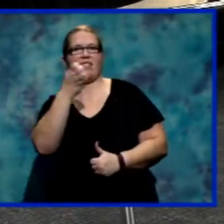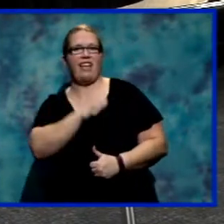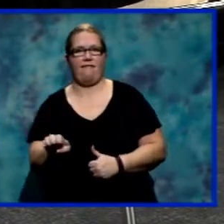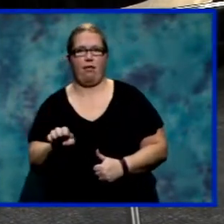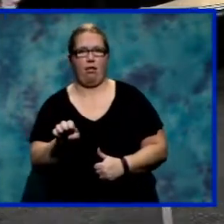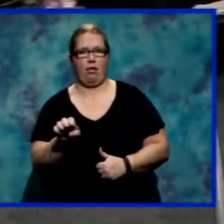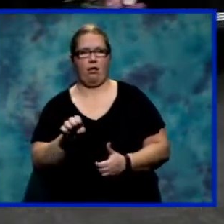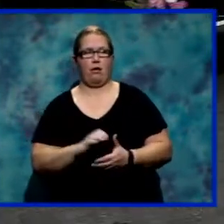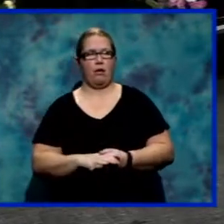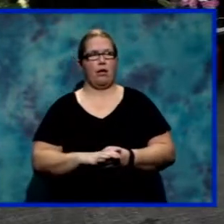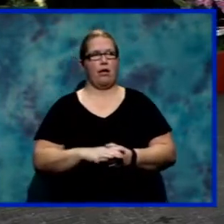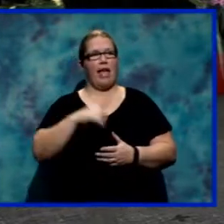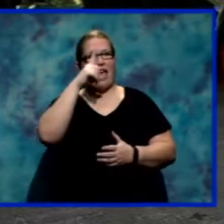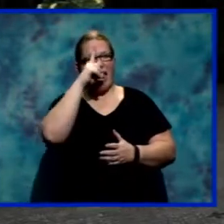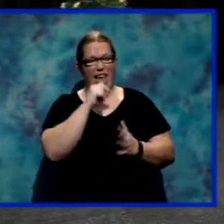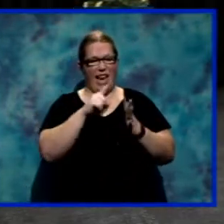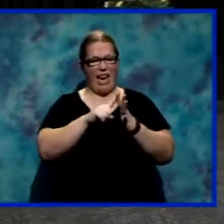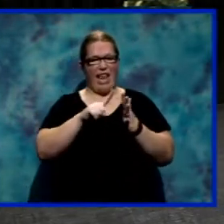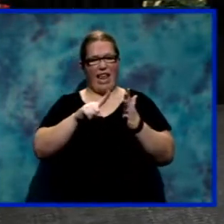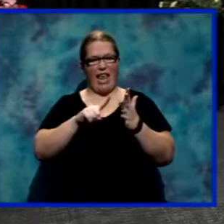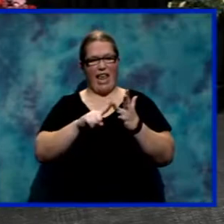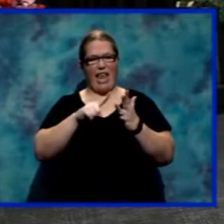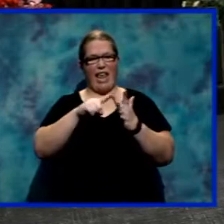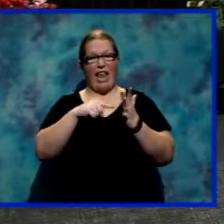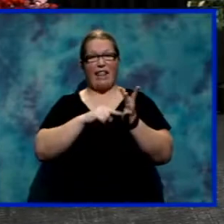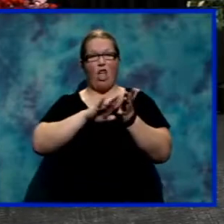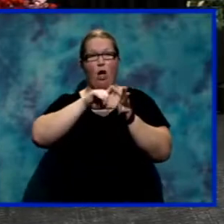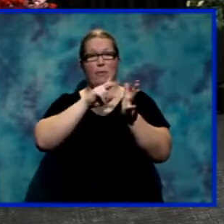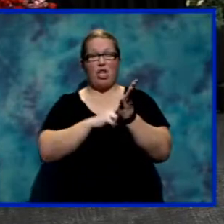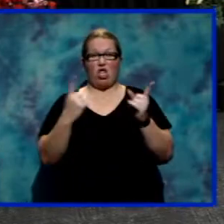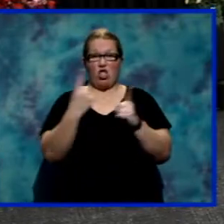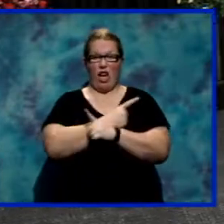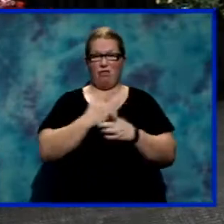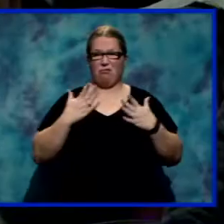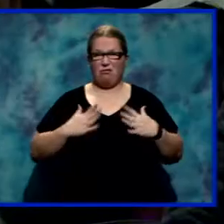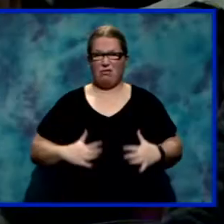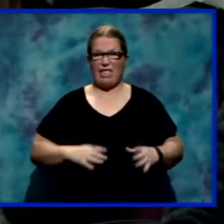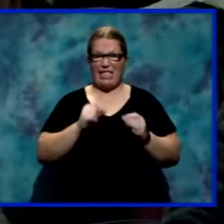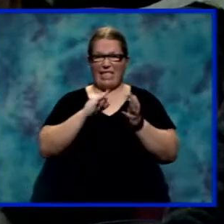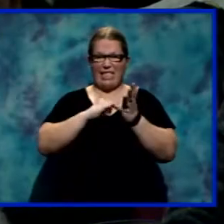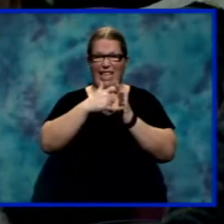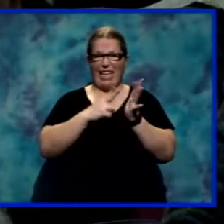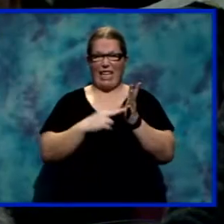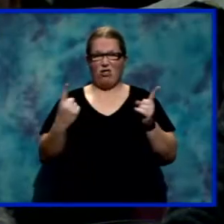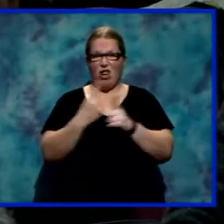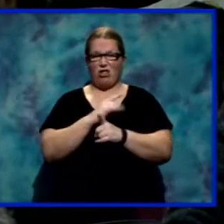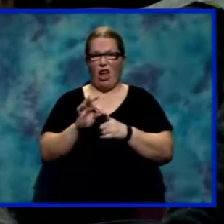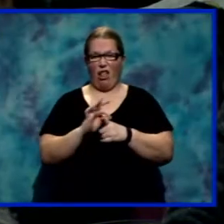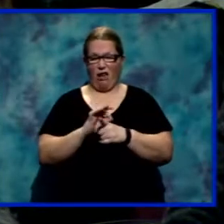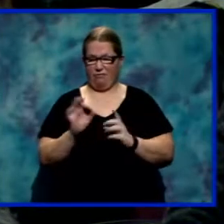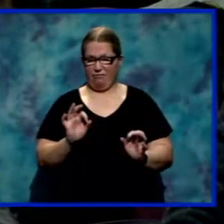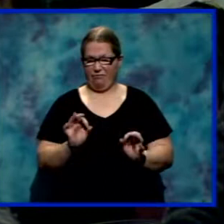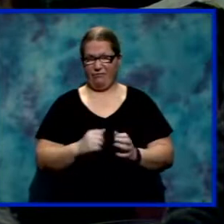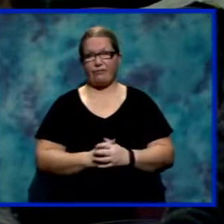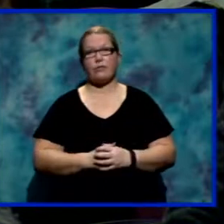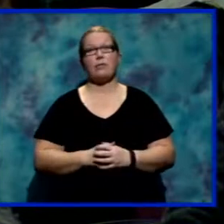Can an Ethiopian change the colour of his skin? Now, I find this amazing, actually. Here in Australia,